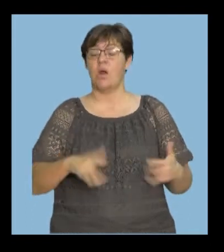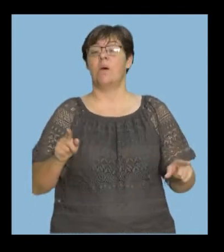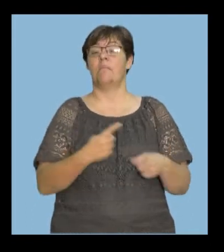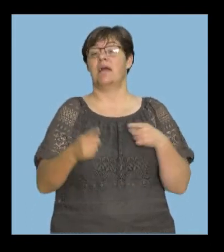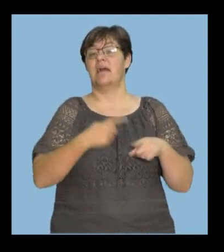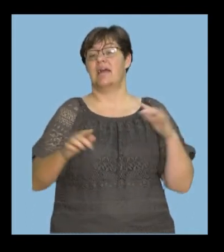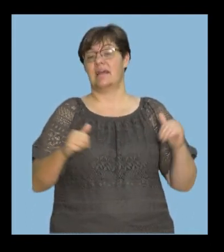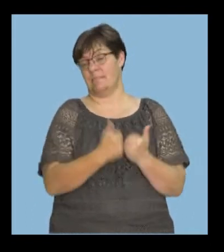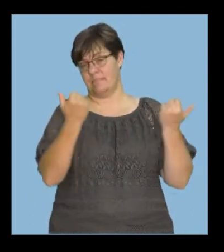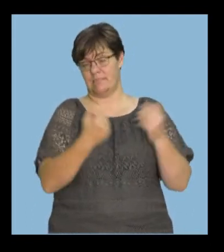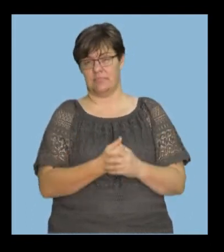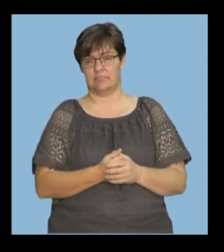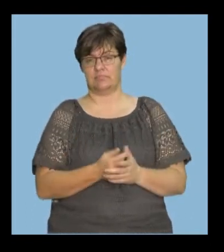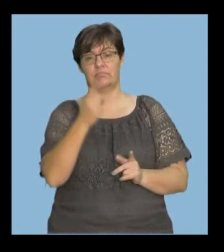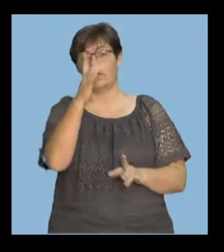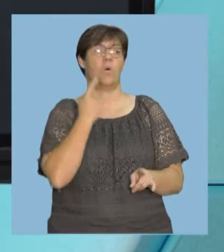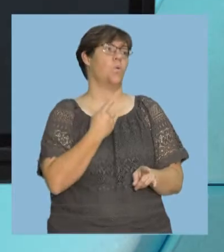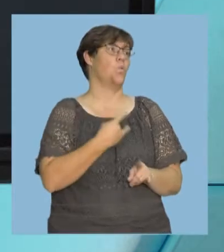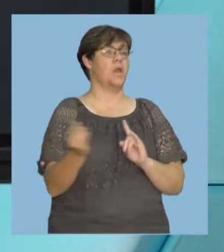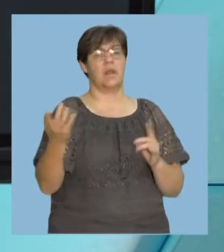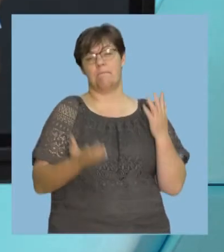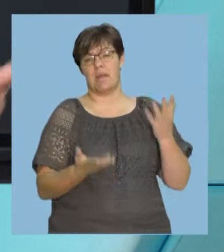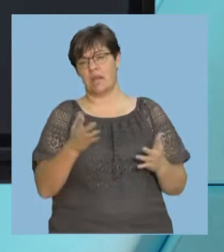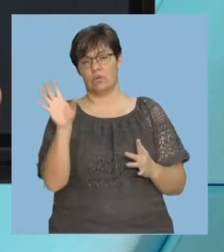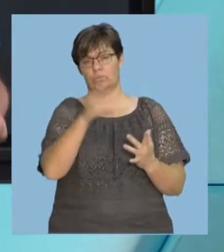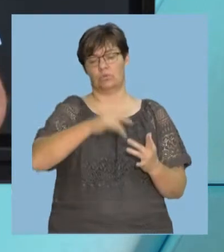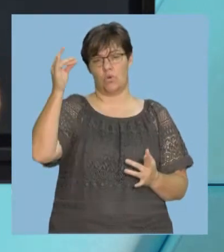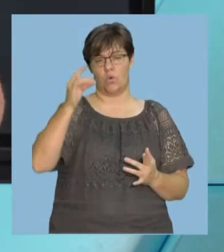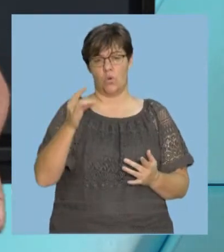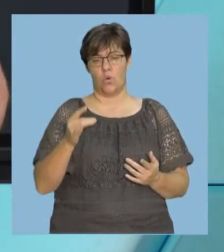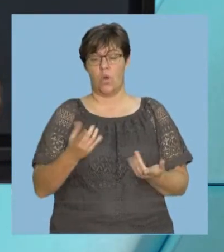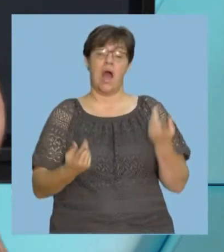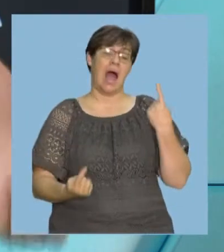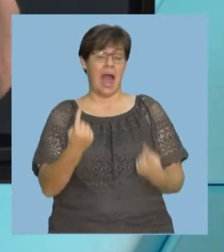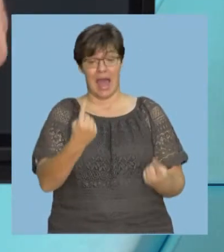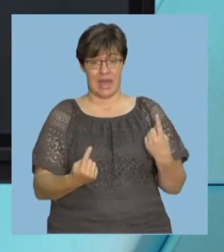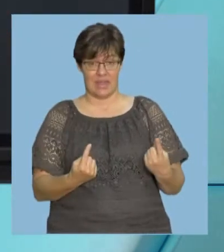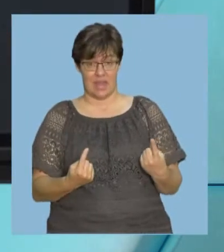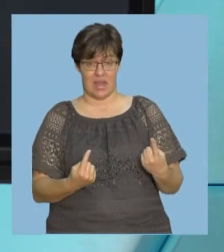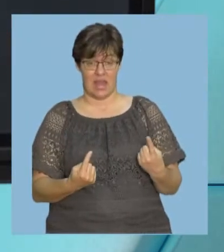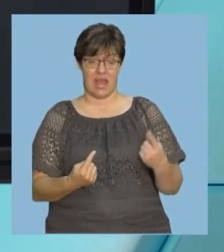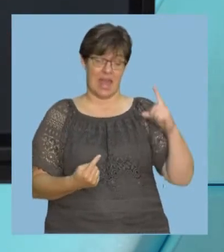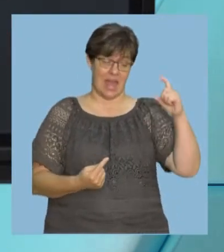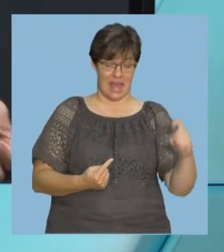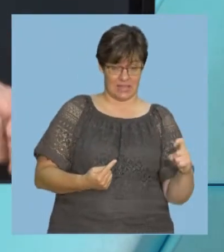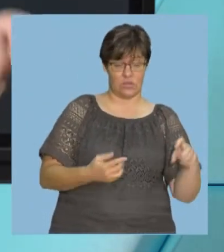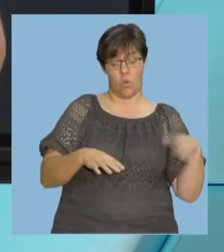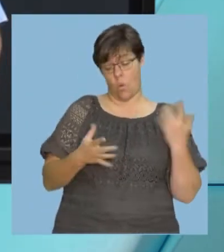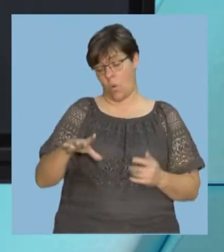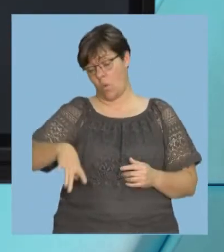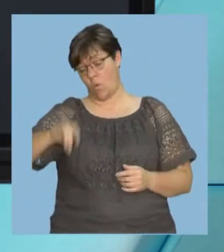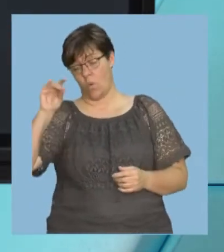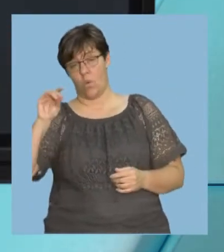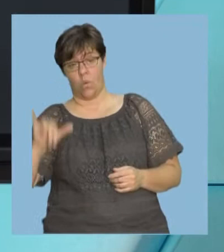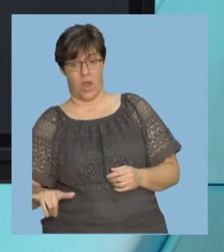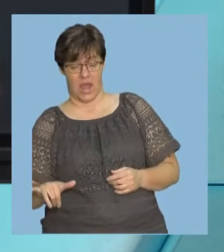to play a game, and we could say you could win if you draw either an element from set